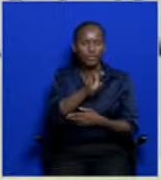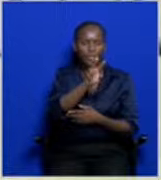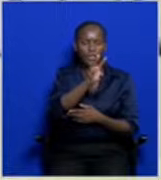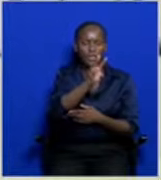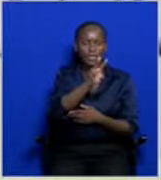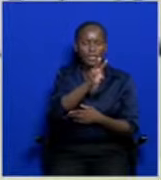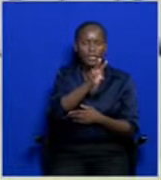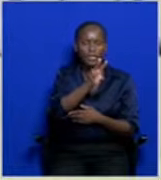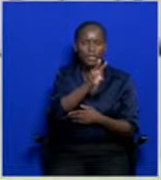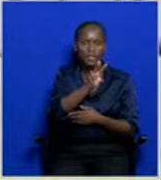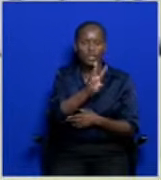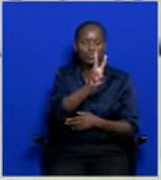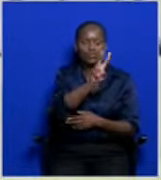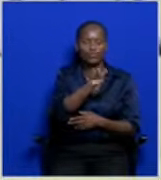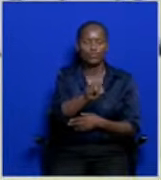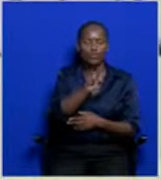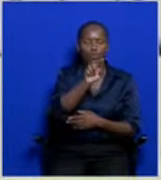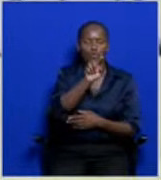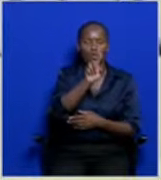248.2,